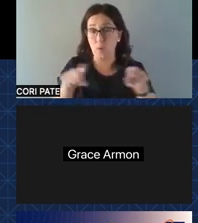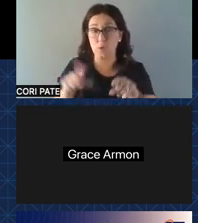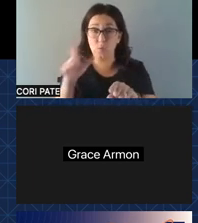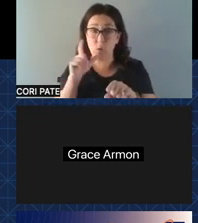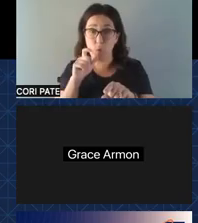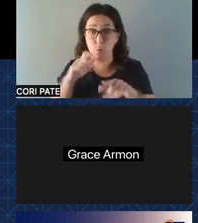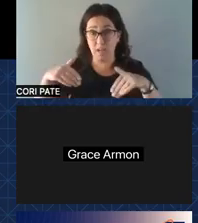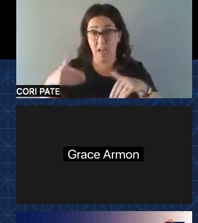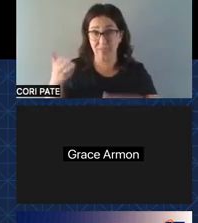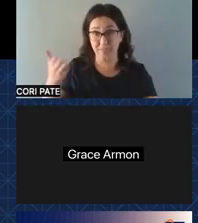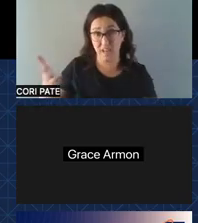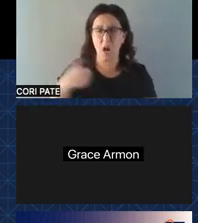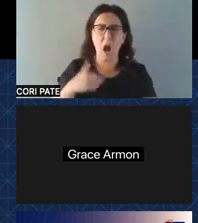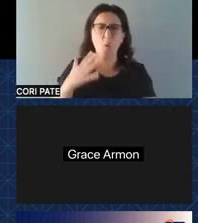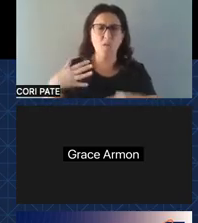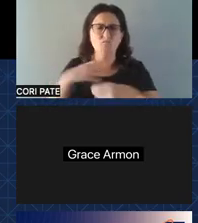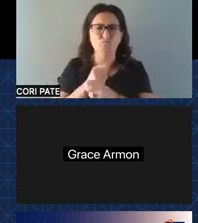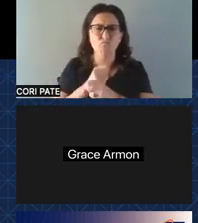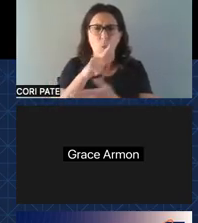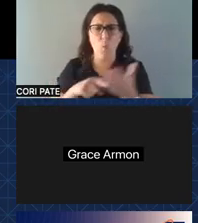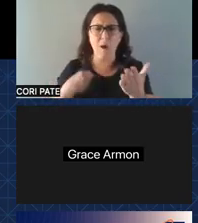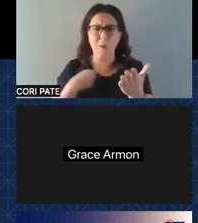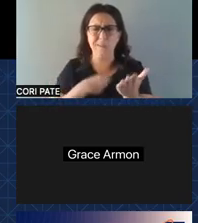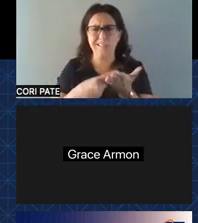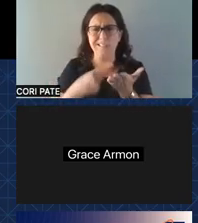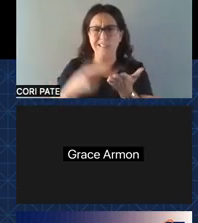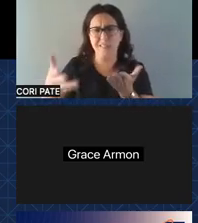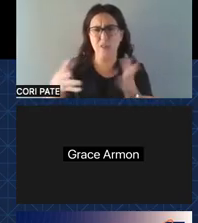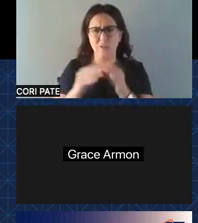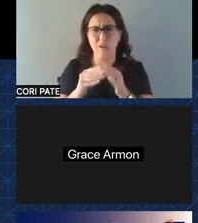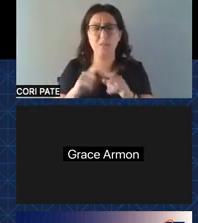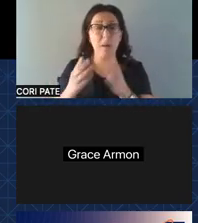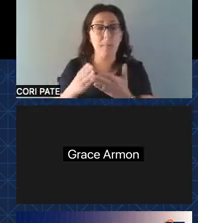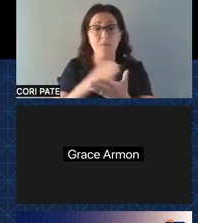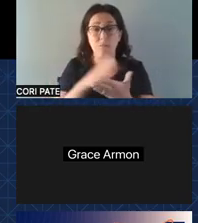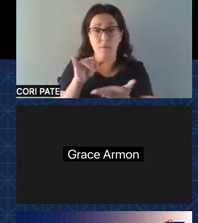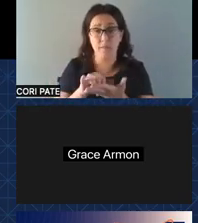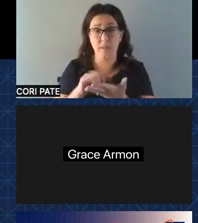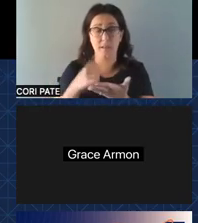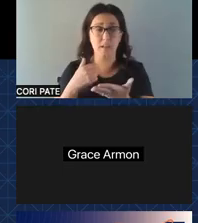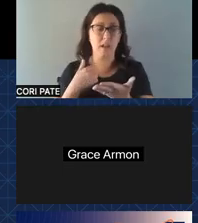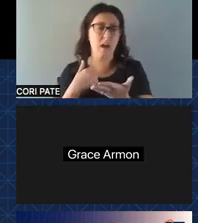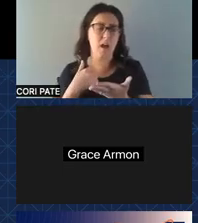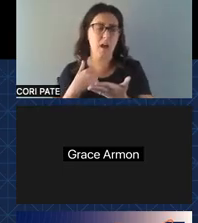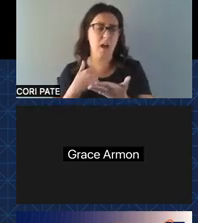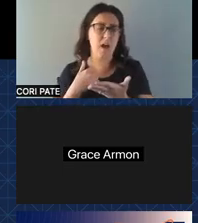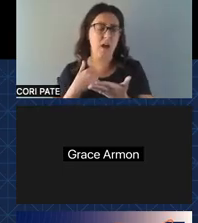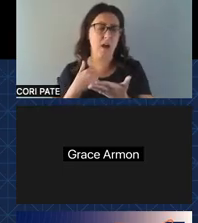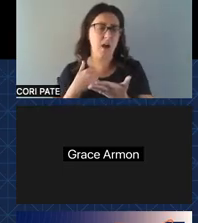I will have just a brief recap. But before we get into the content, we're gonna get